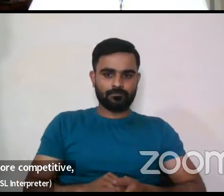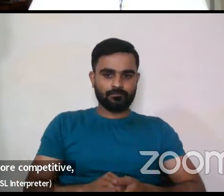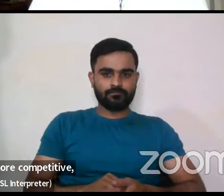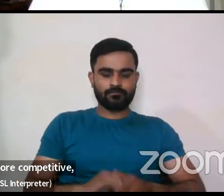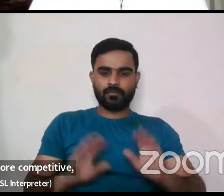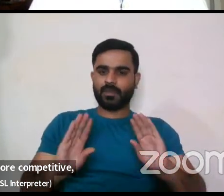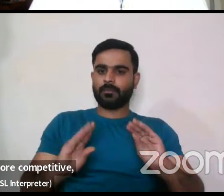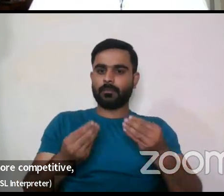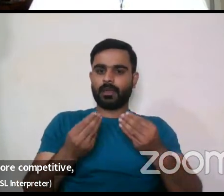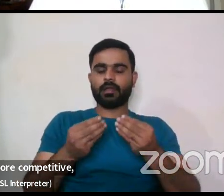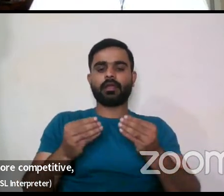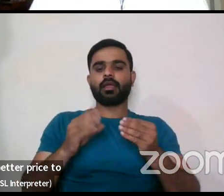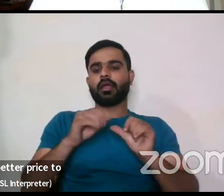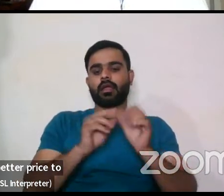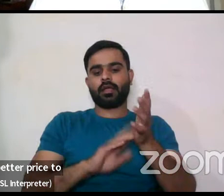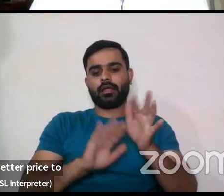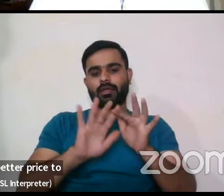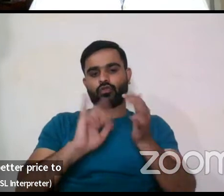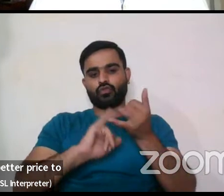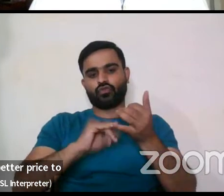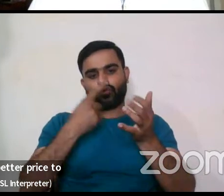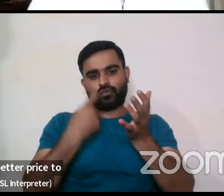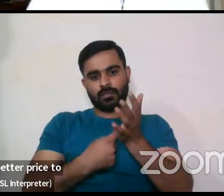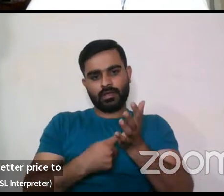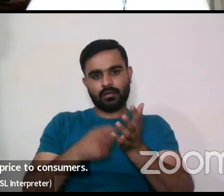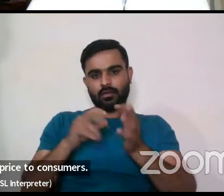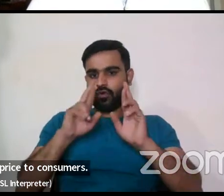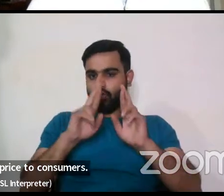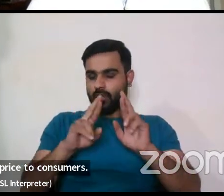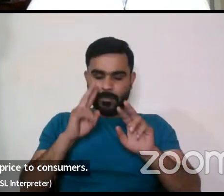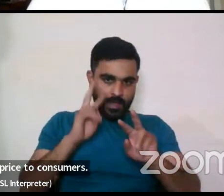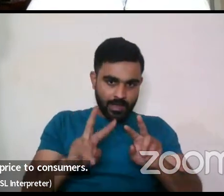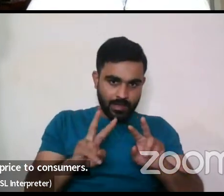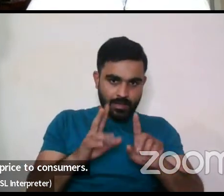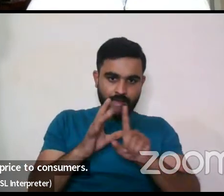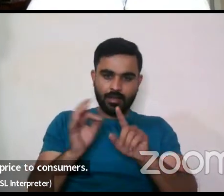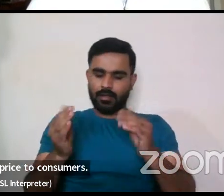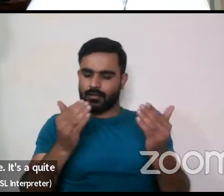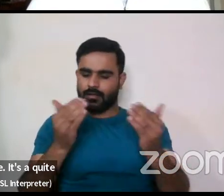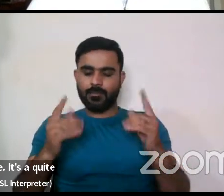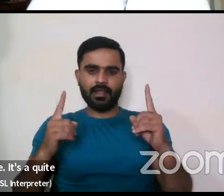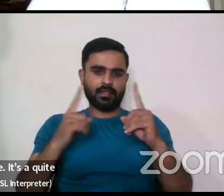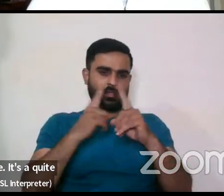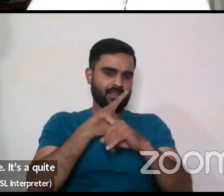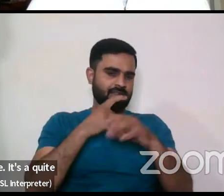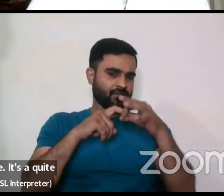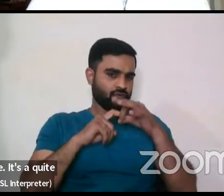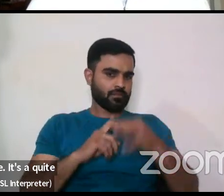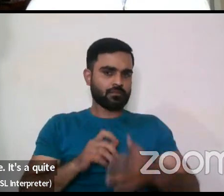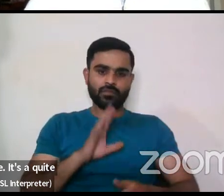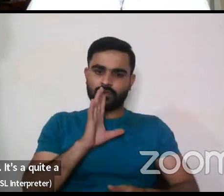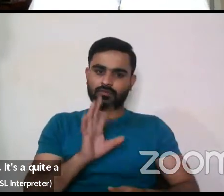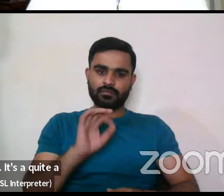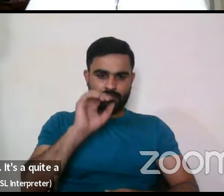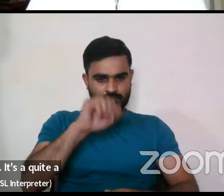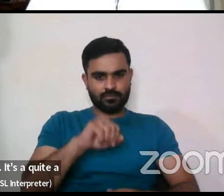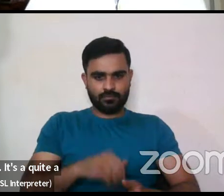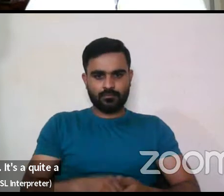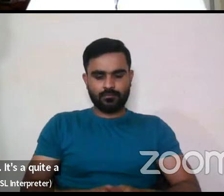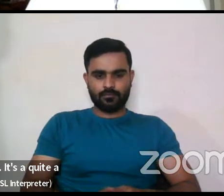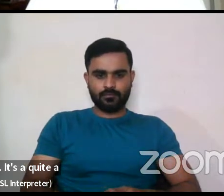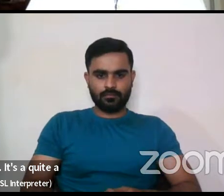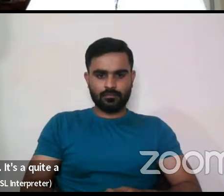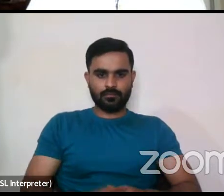better price to consumers. So I hope that kind of captures it's quite a complex question, really. Yeah, and no,